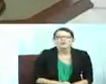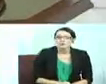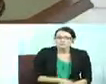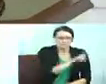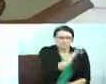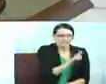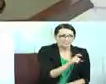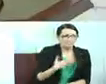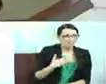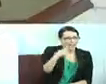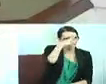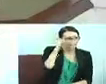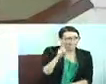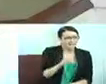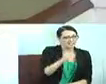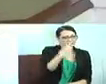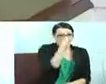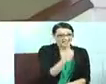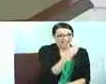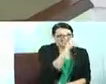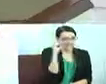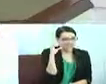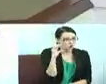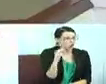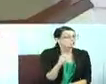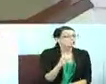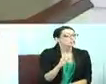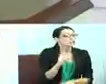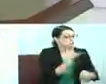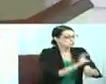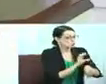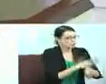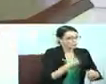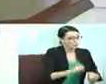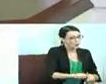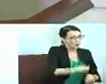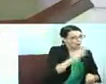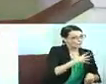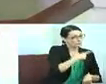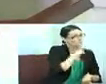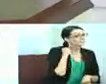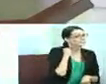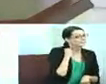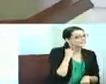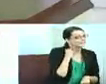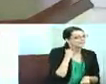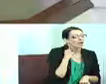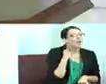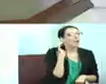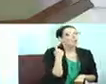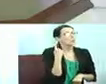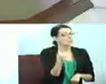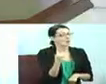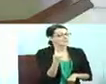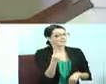black Catholic church, white priest, and a one family